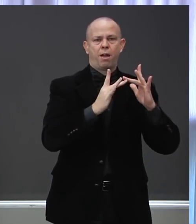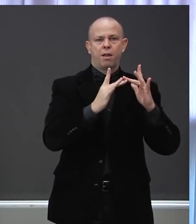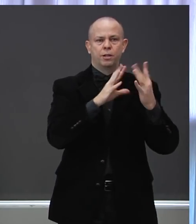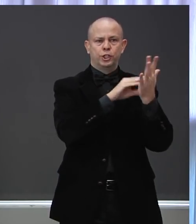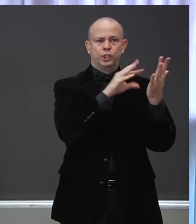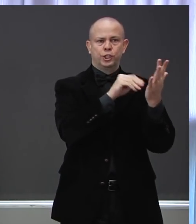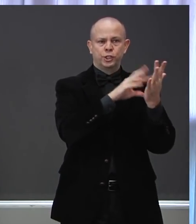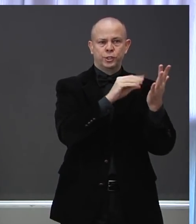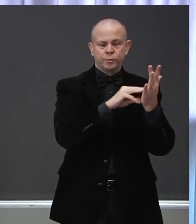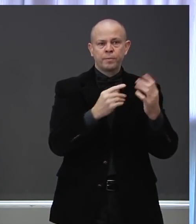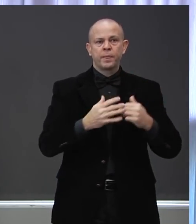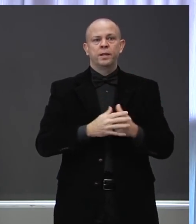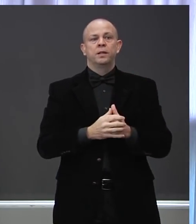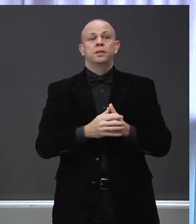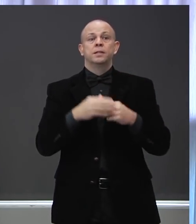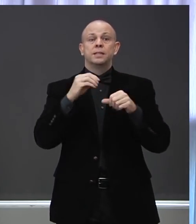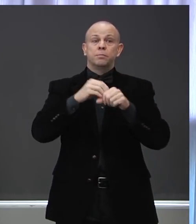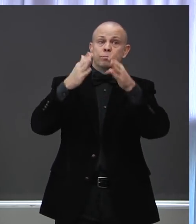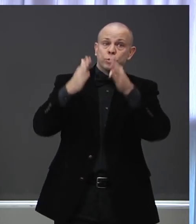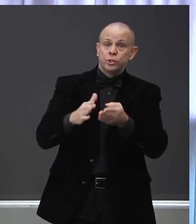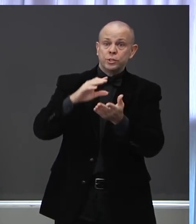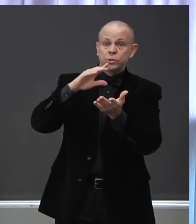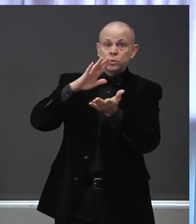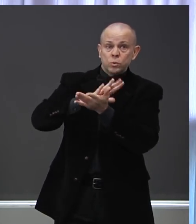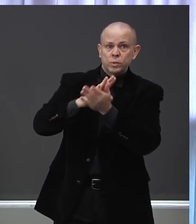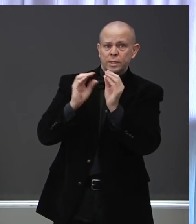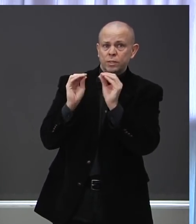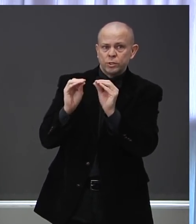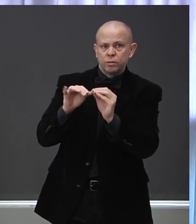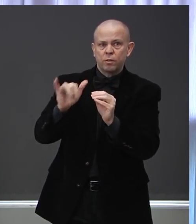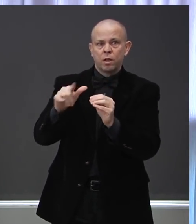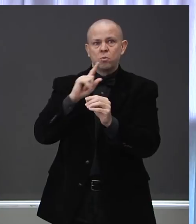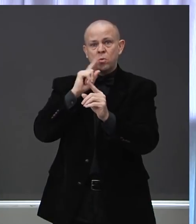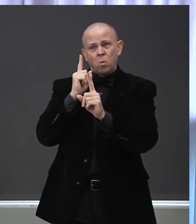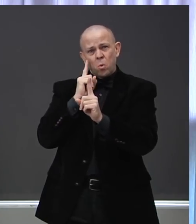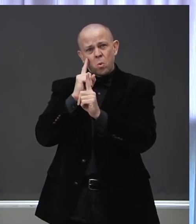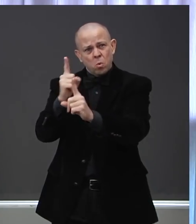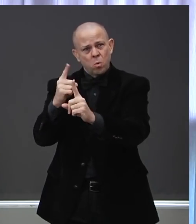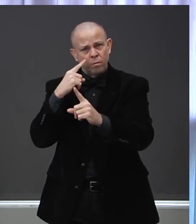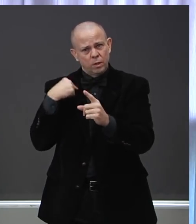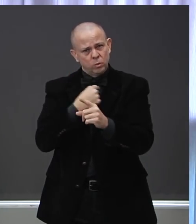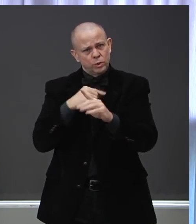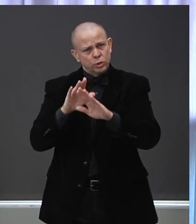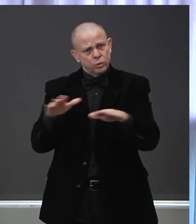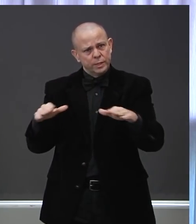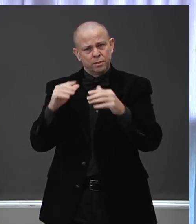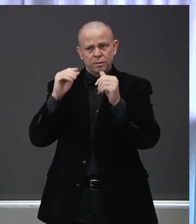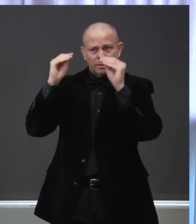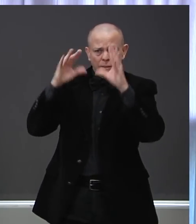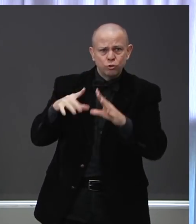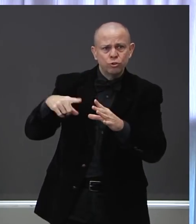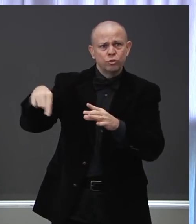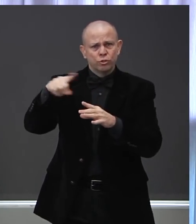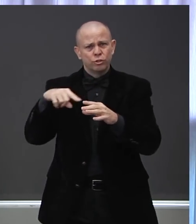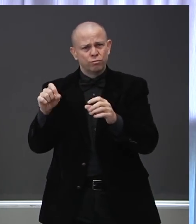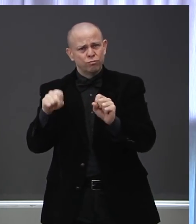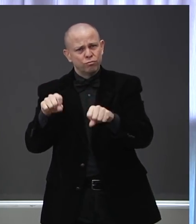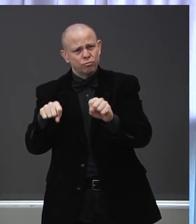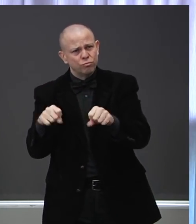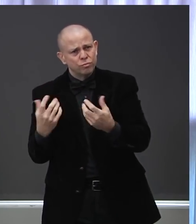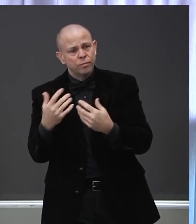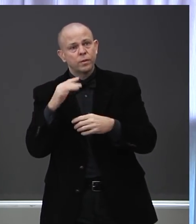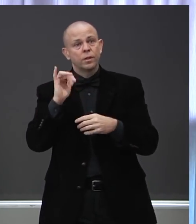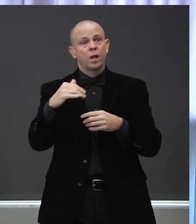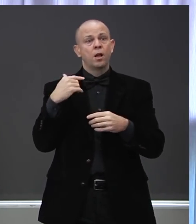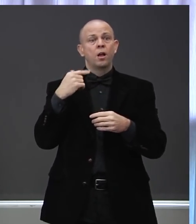in-person instruction is an important priority for our children, families, and educators. And that's why Governor Brown, the Oregon Department